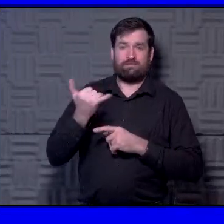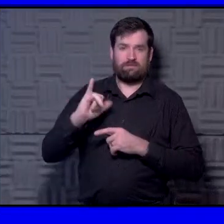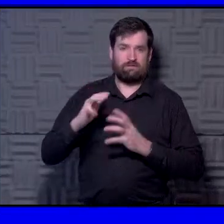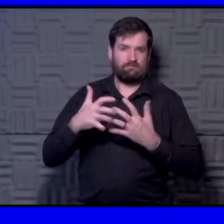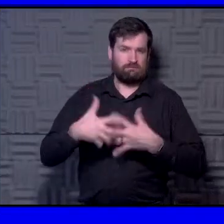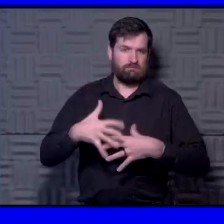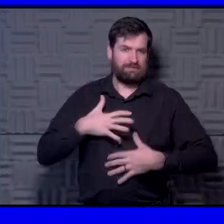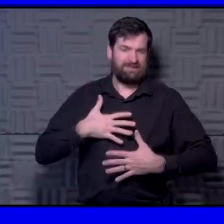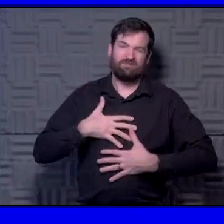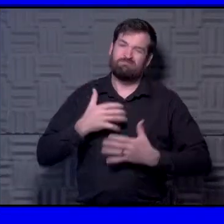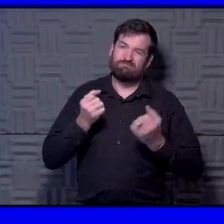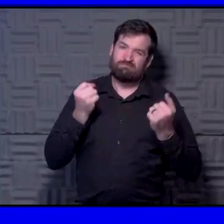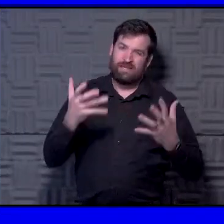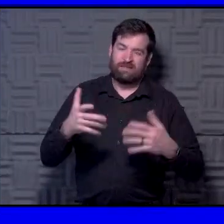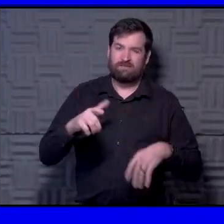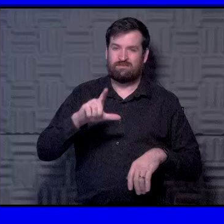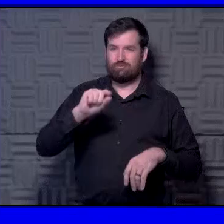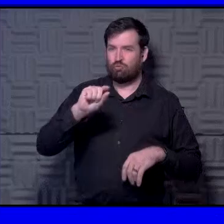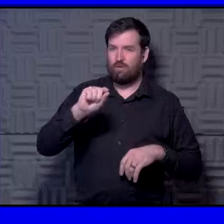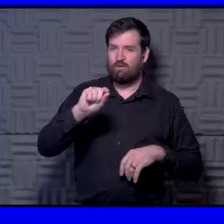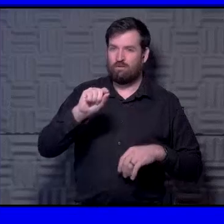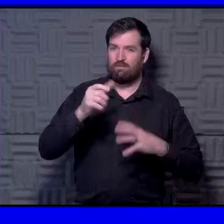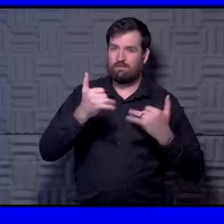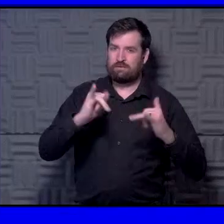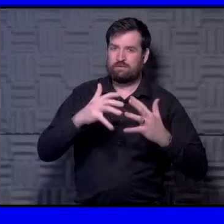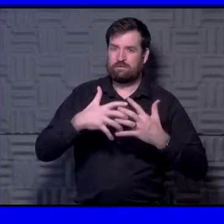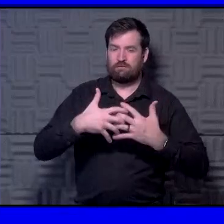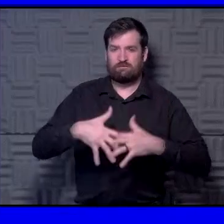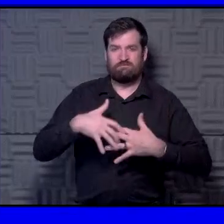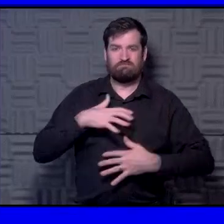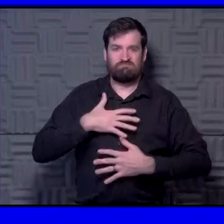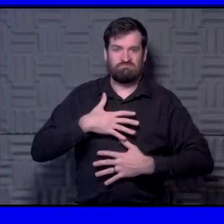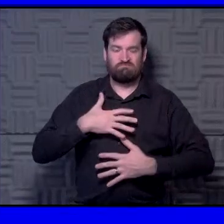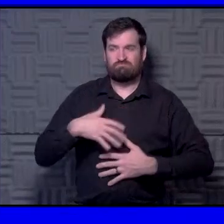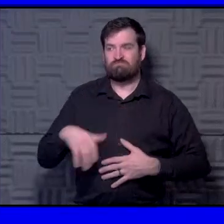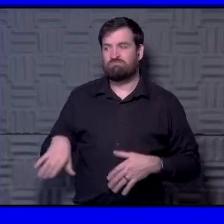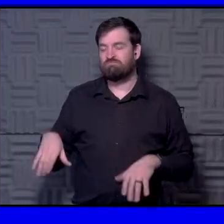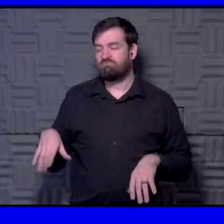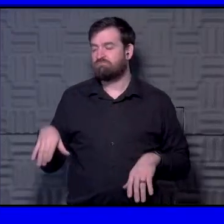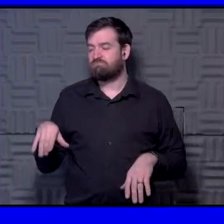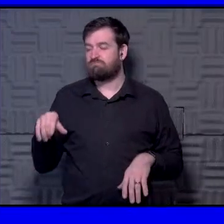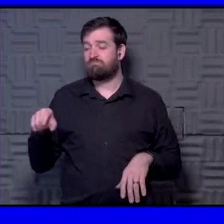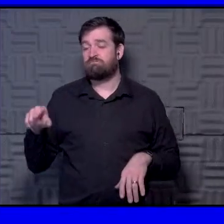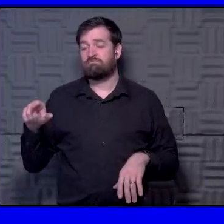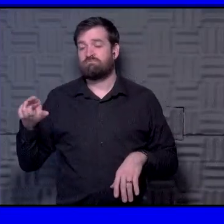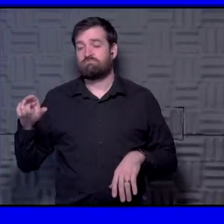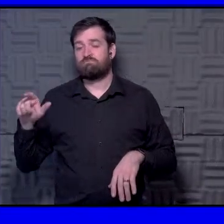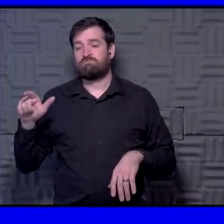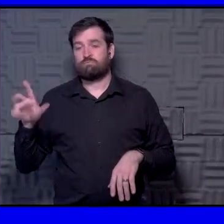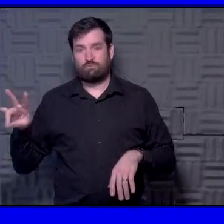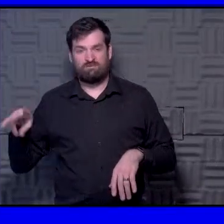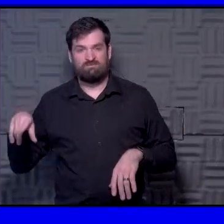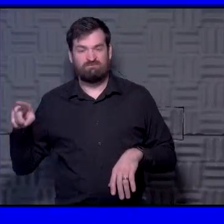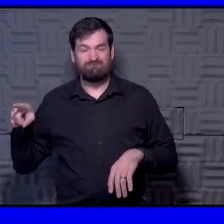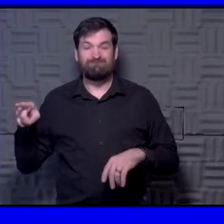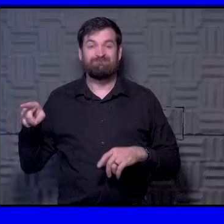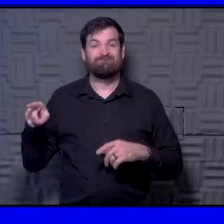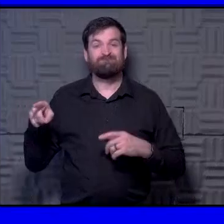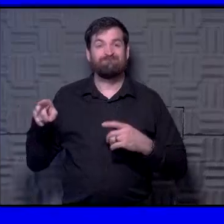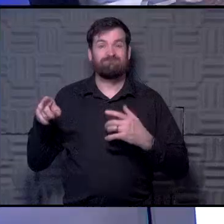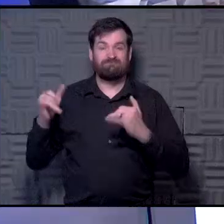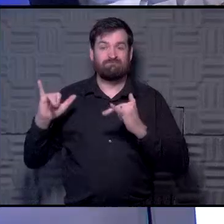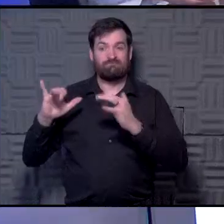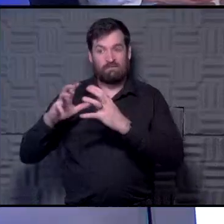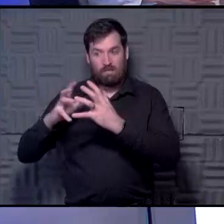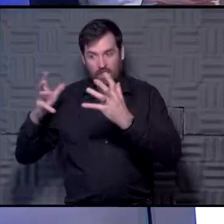large proportion on a ventilator, 20 on the ventilators, 71 in that recovery period. So really a greater proportion